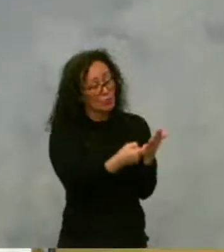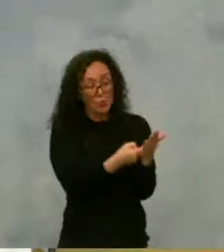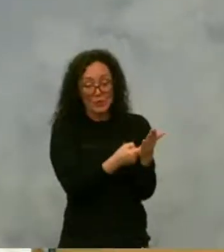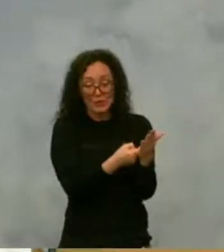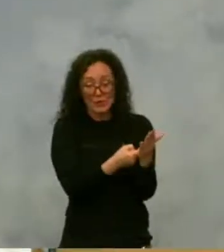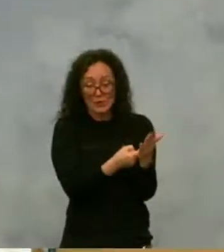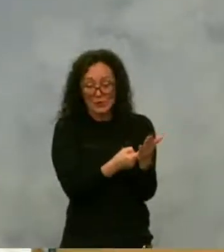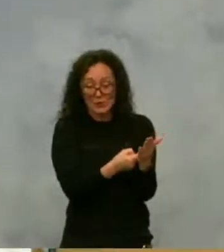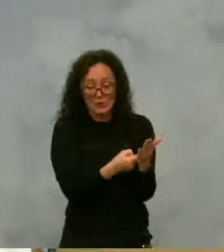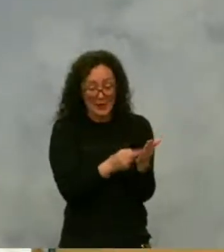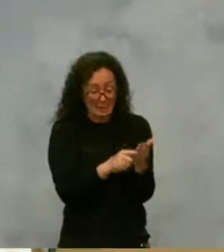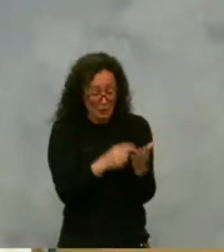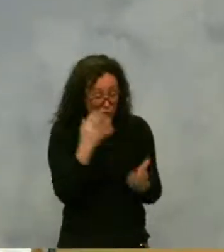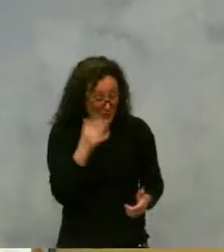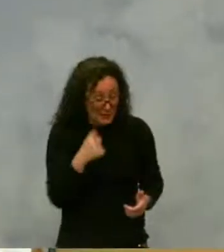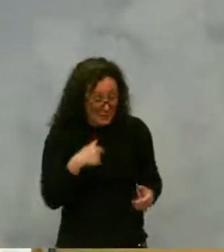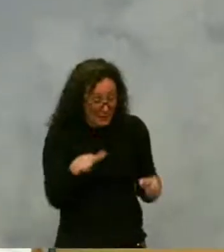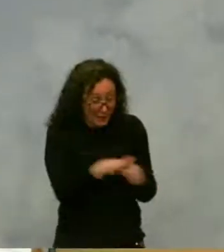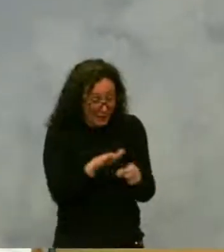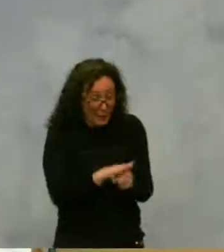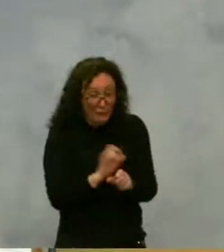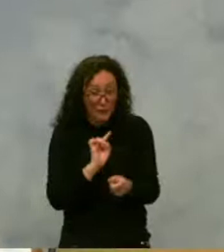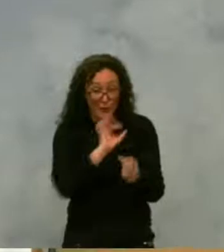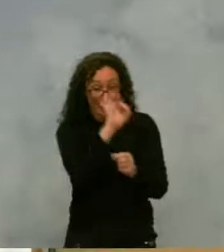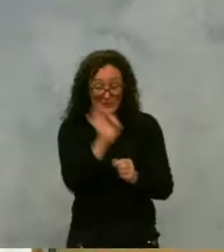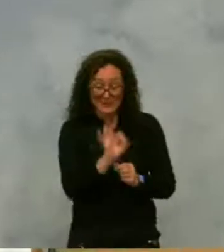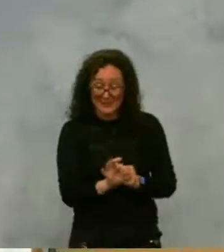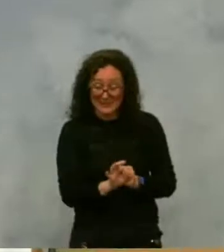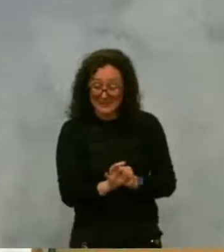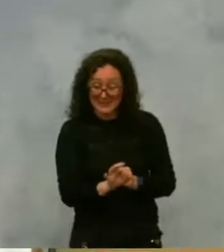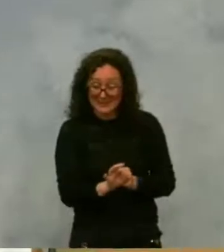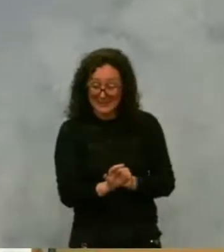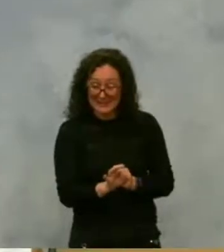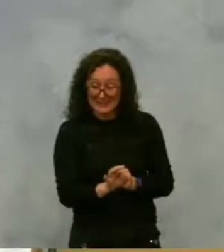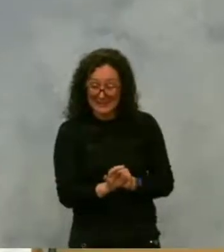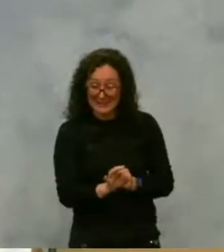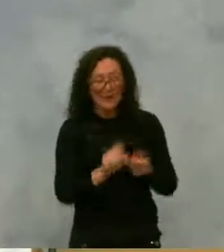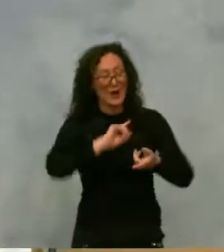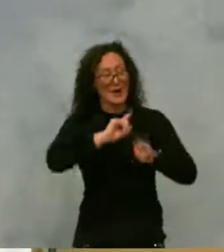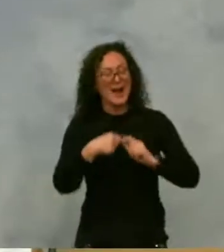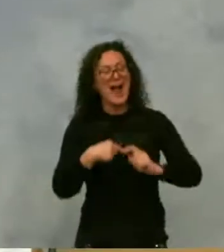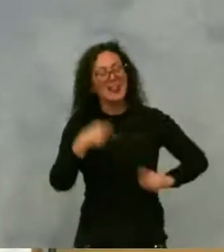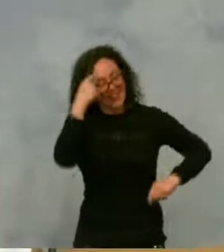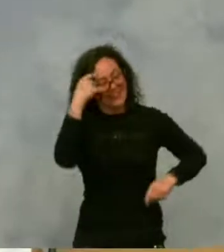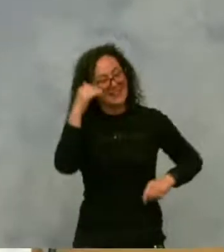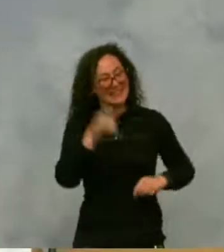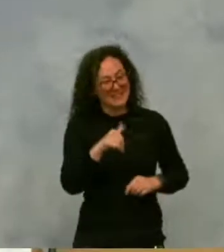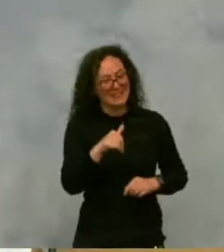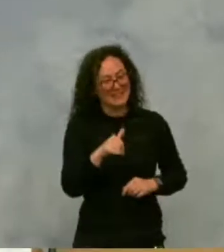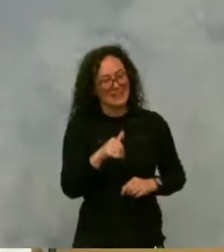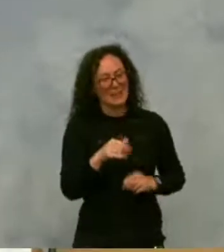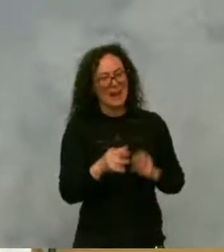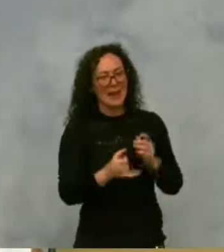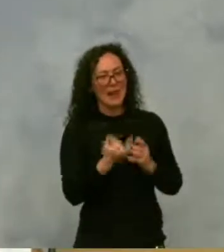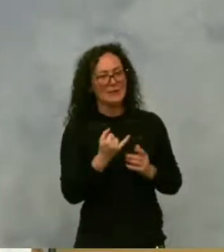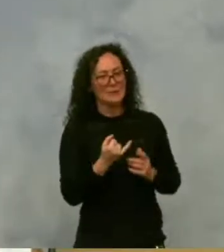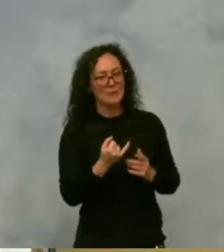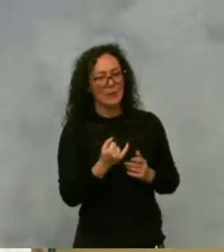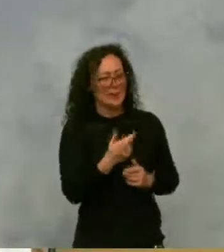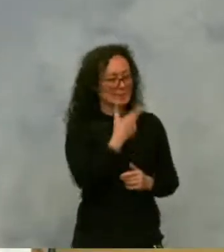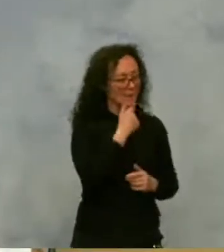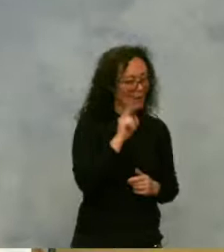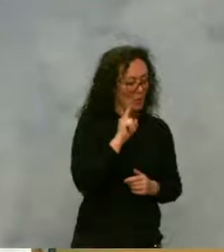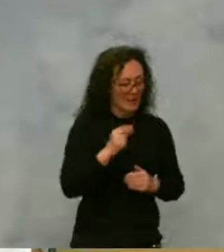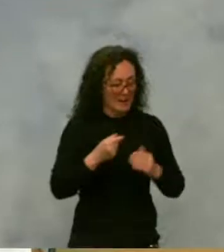covered off all your questions there. Apologies if I haven't. I think you have. The last one I think was just the gender pay gap. And if you